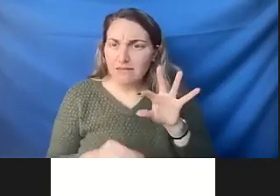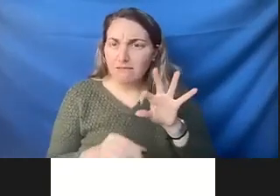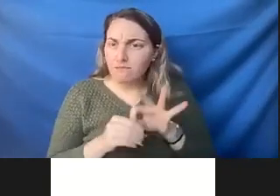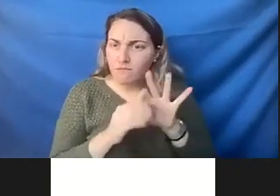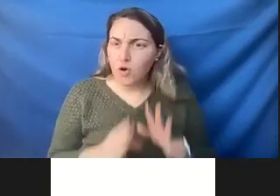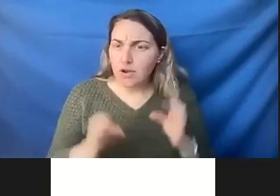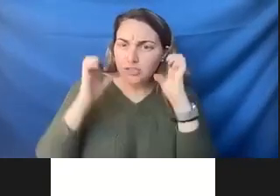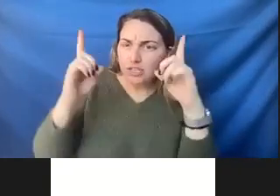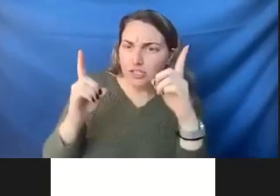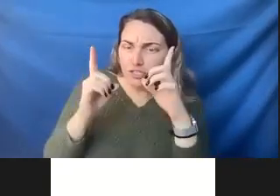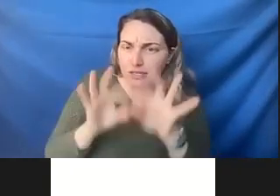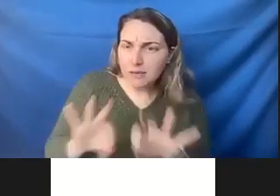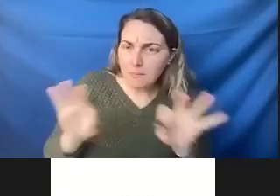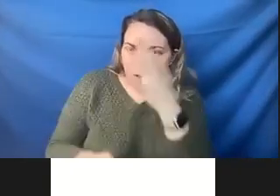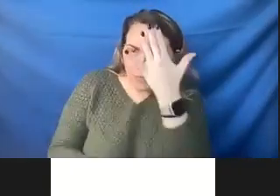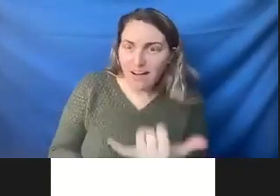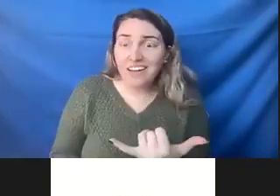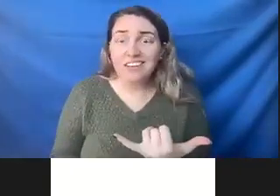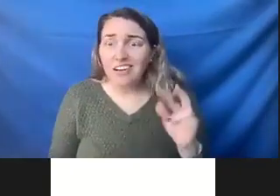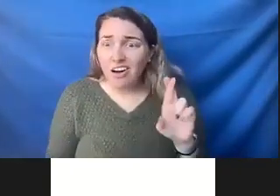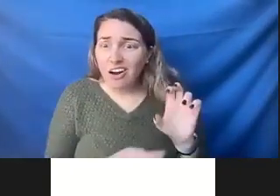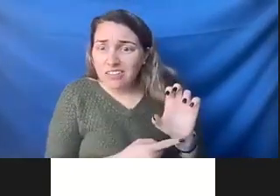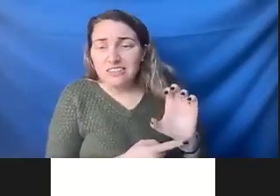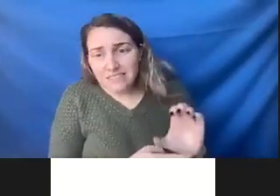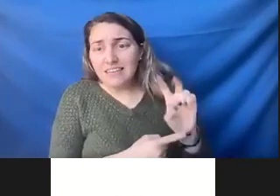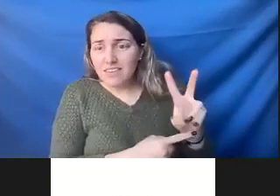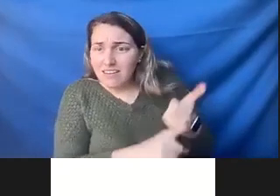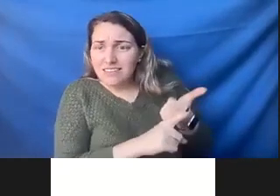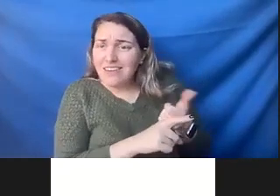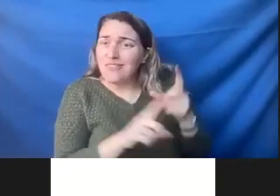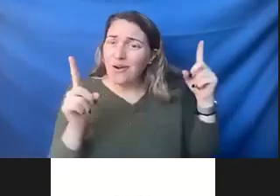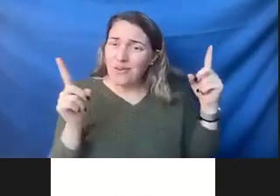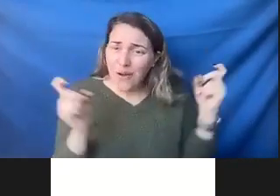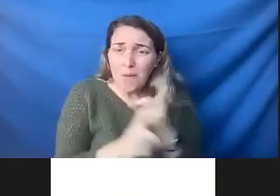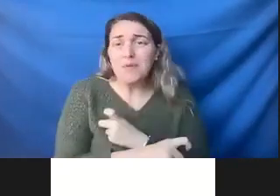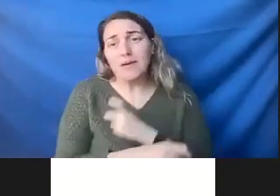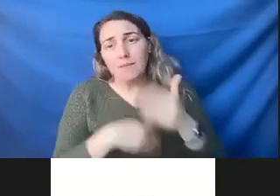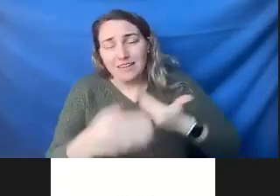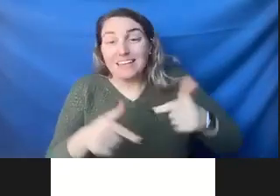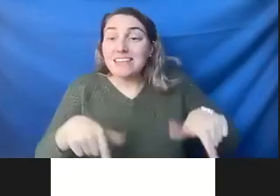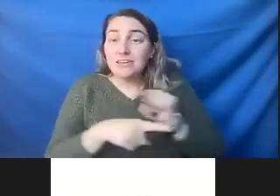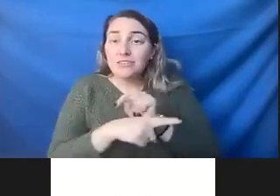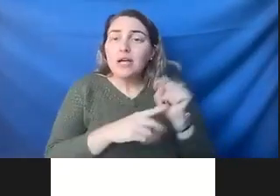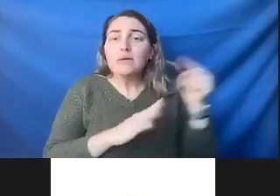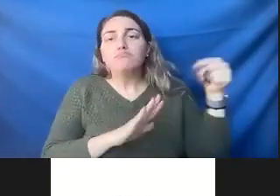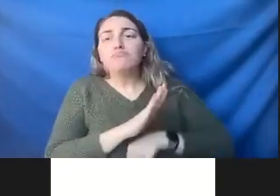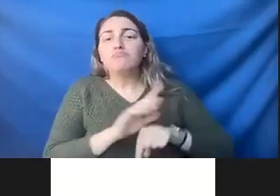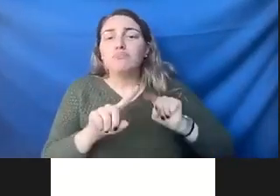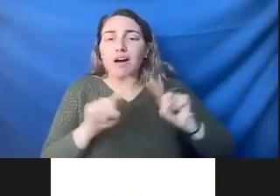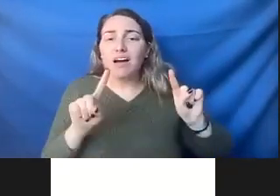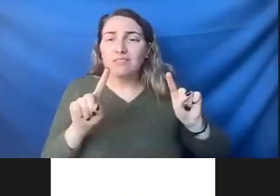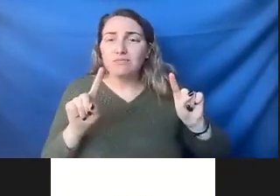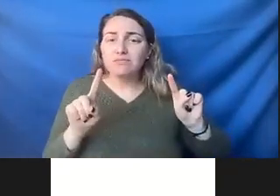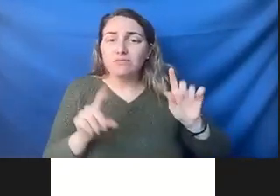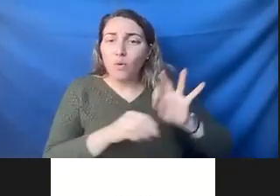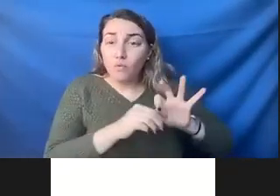Well, it's a little complicated, and this training kind of gets into the details of it. But for voters who,